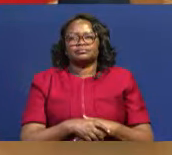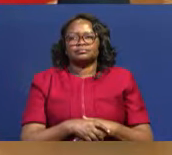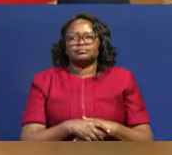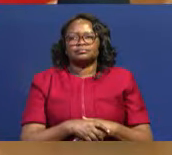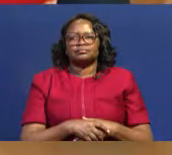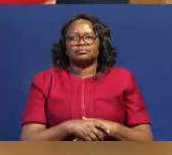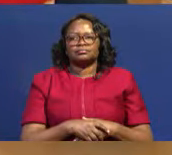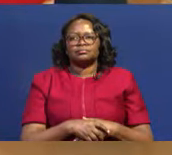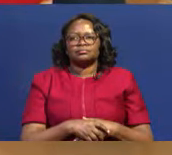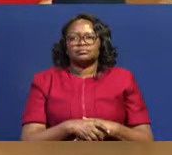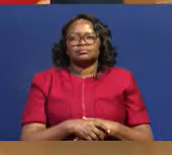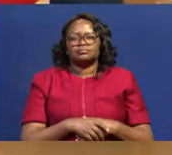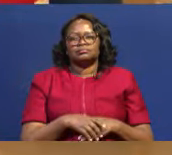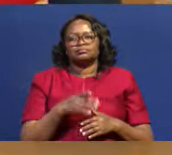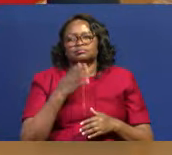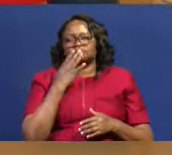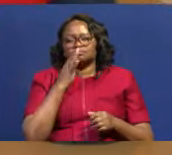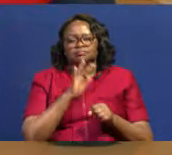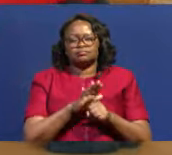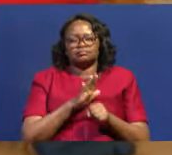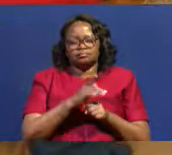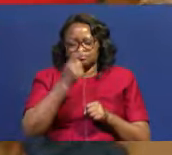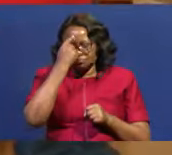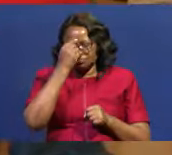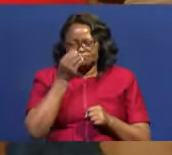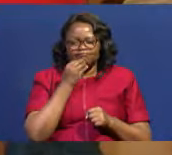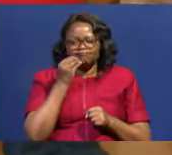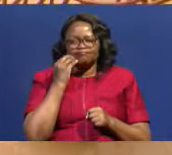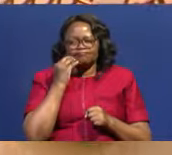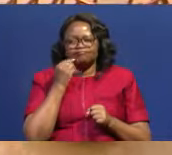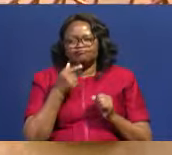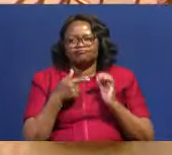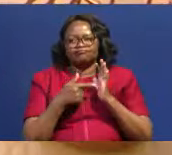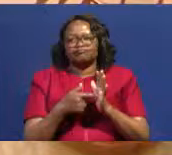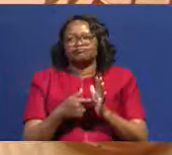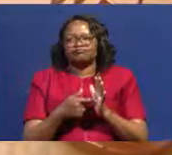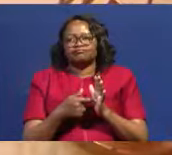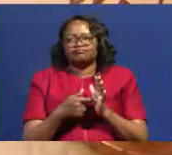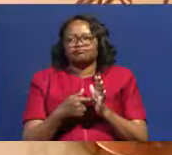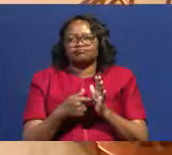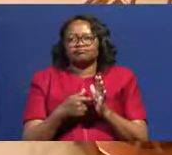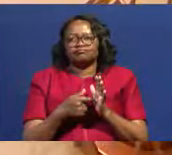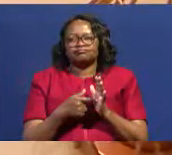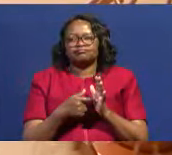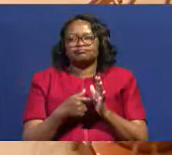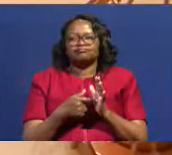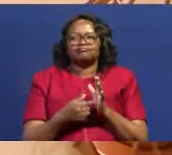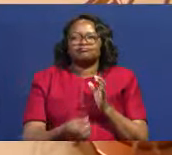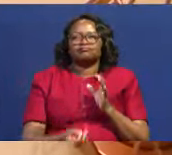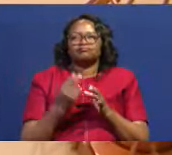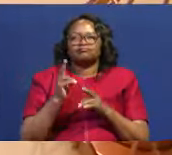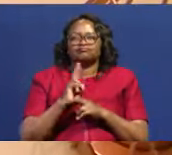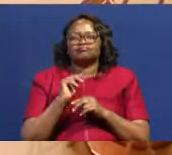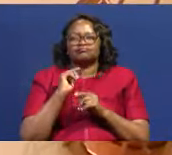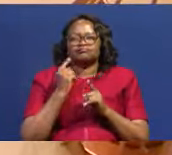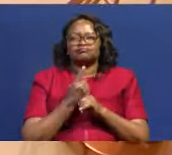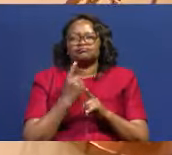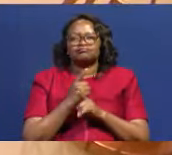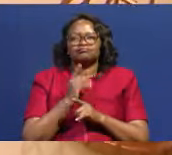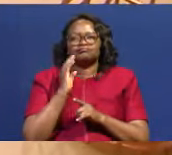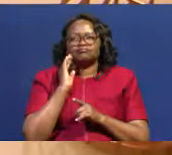The flowers of many Hindu homes come to life with intricate rangoli patterns created using colored